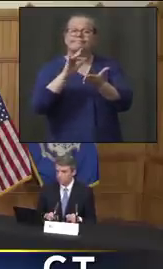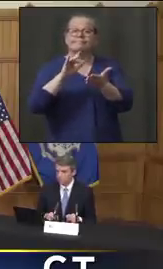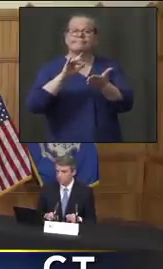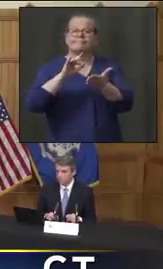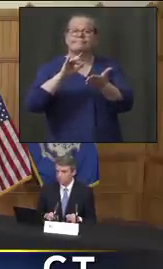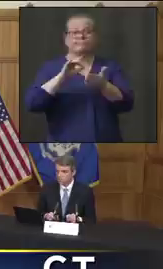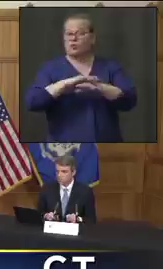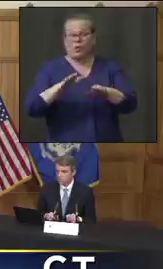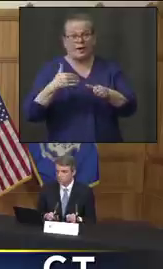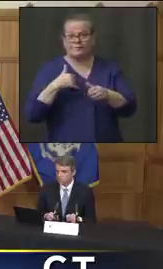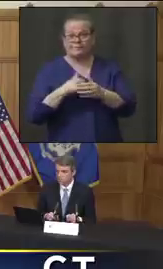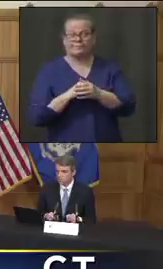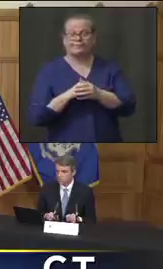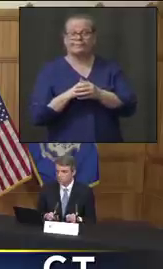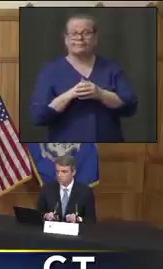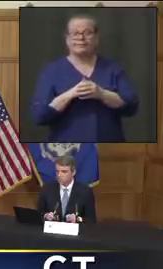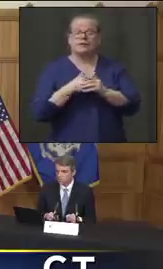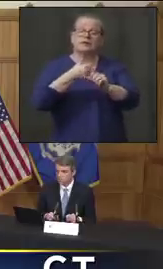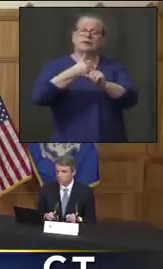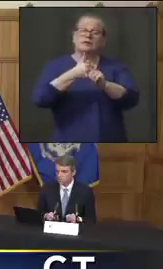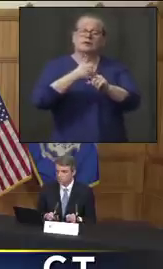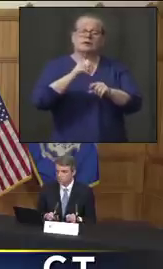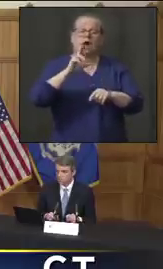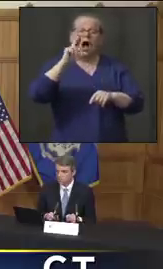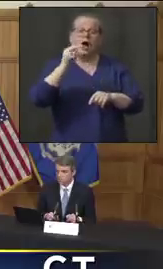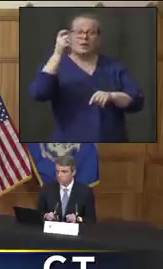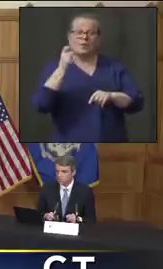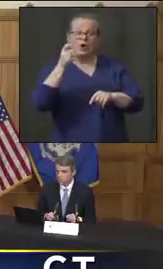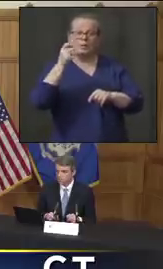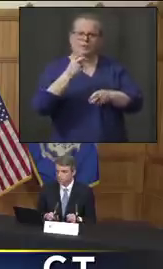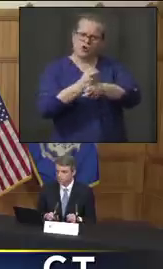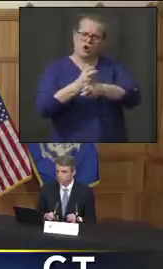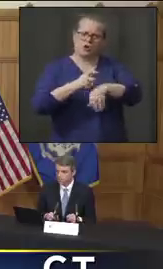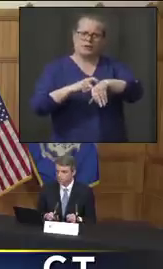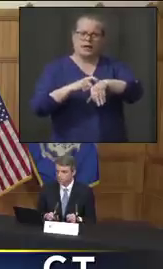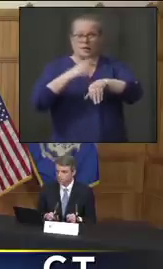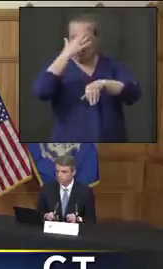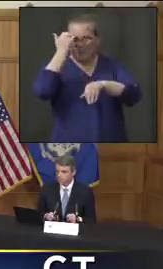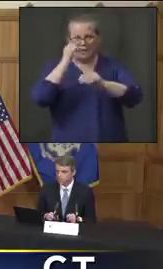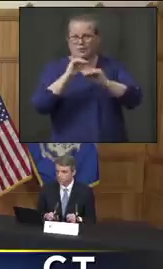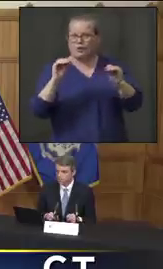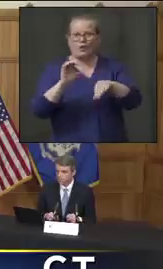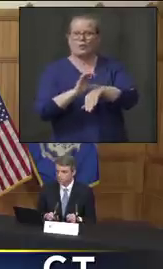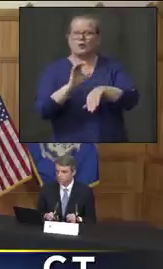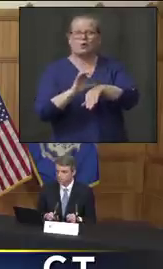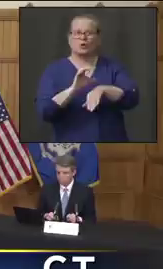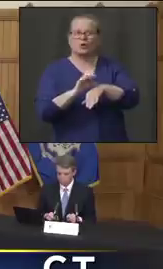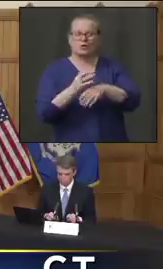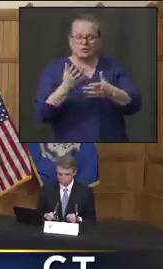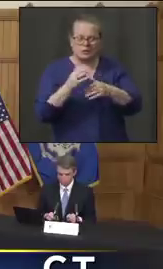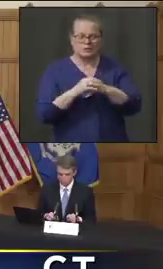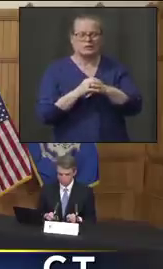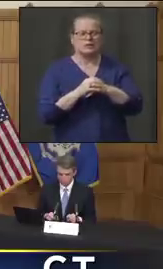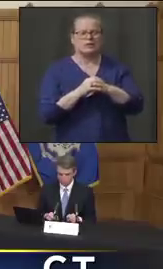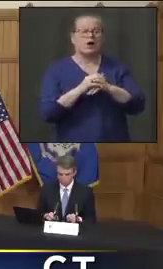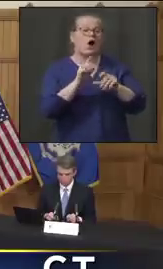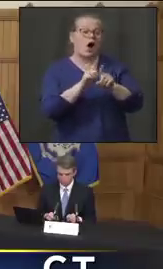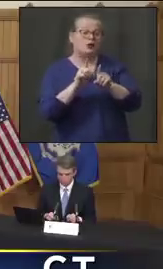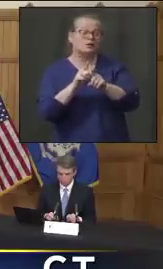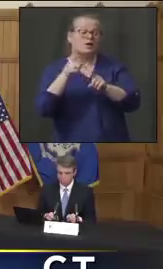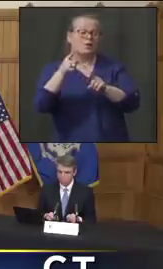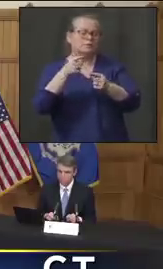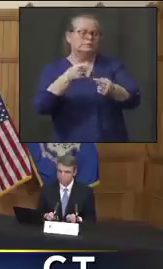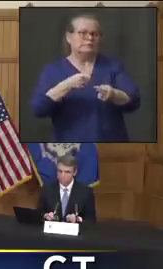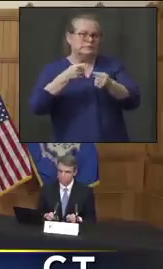also saying that he's also having difficulty, or at least people in his position are having difficulty